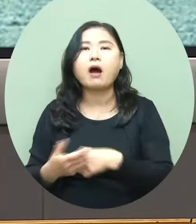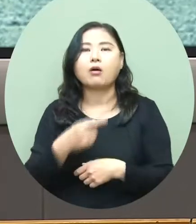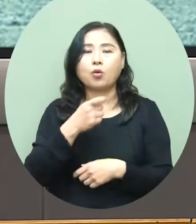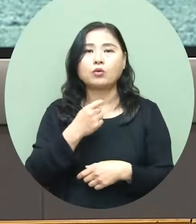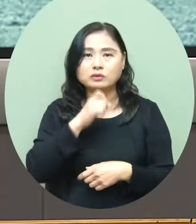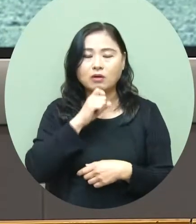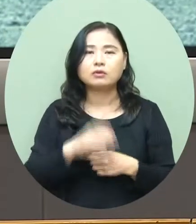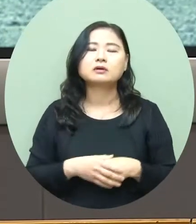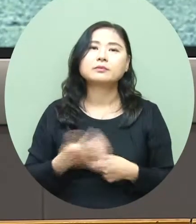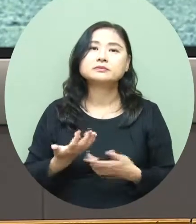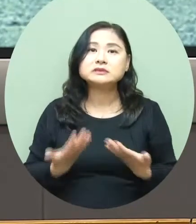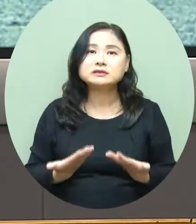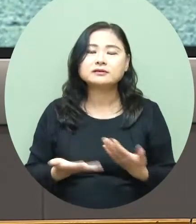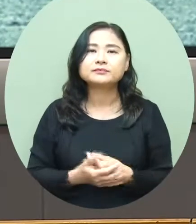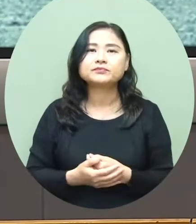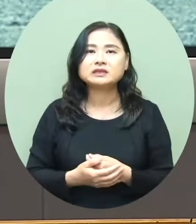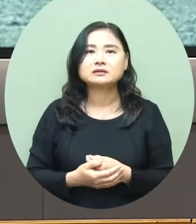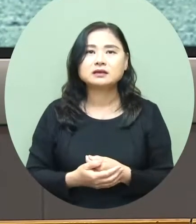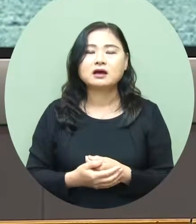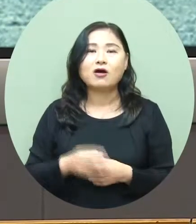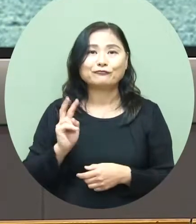in the community.